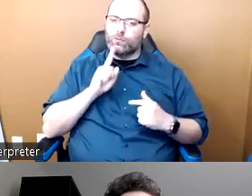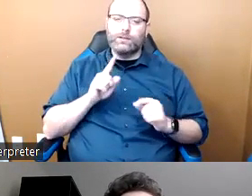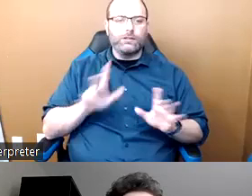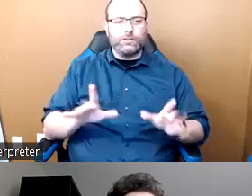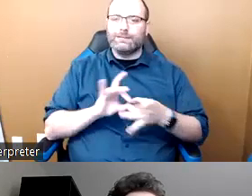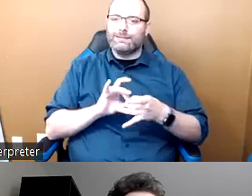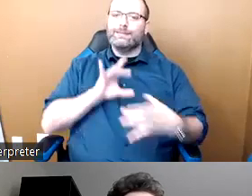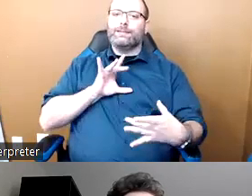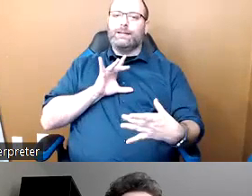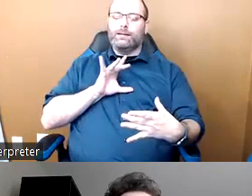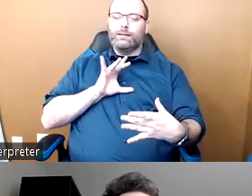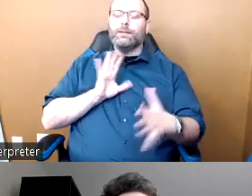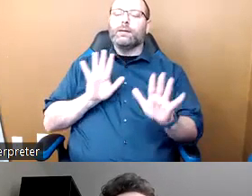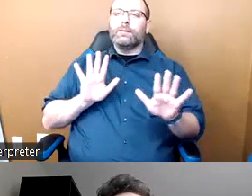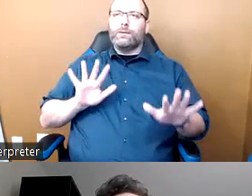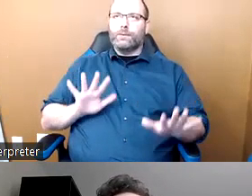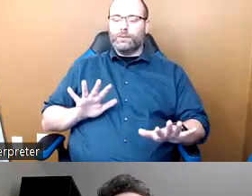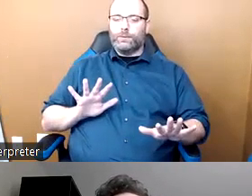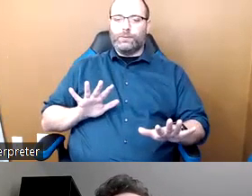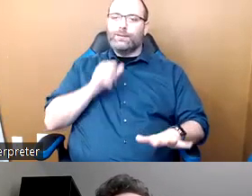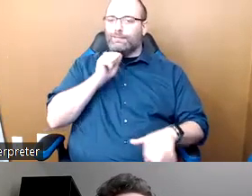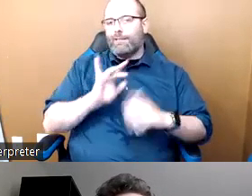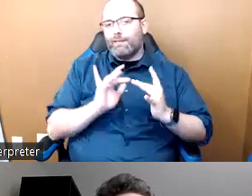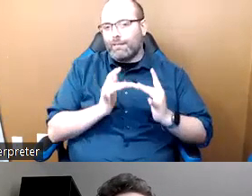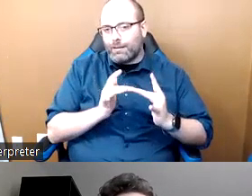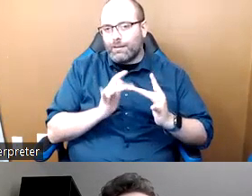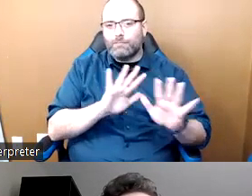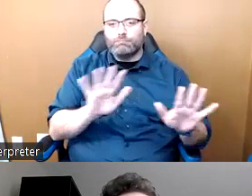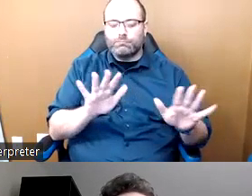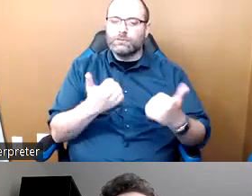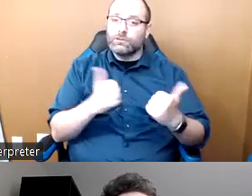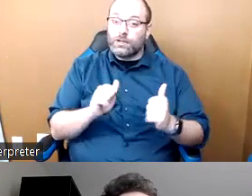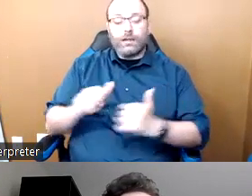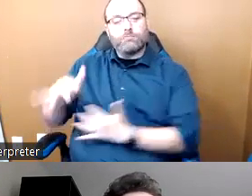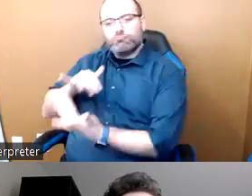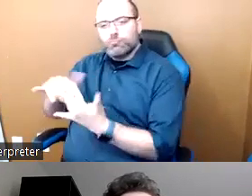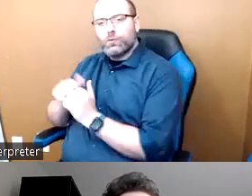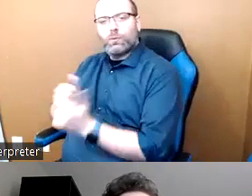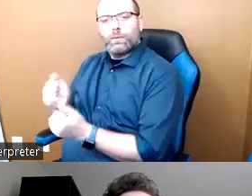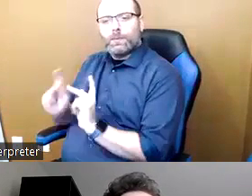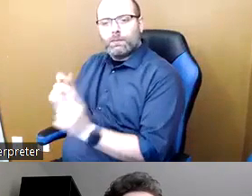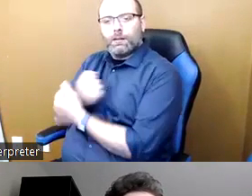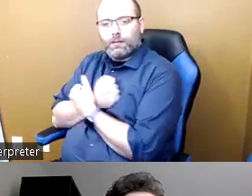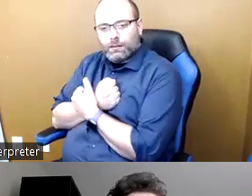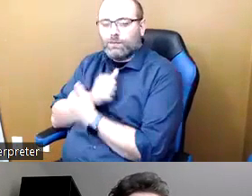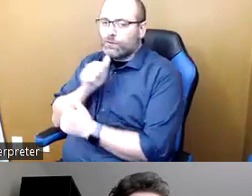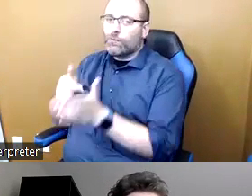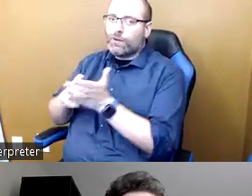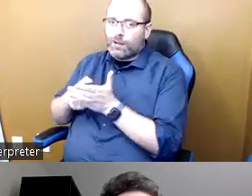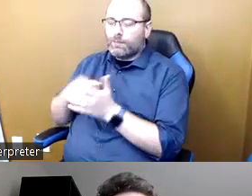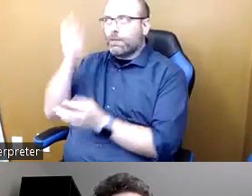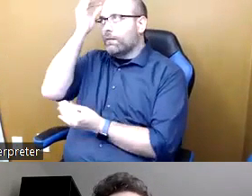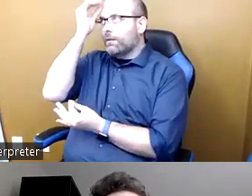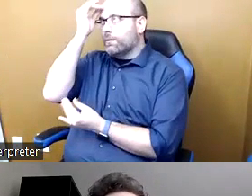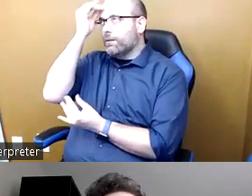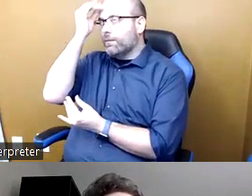bit and, going offline and being with loved ones, doing things that don't require me to constantly think about the